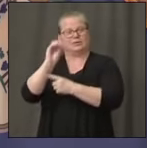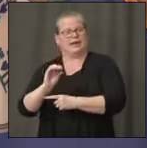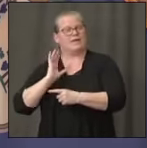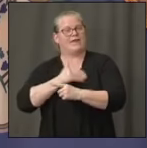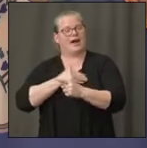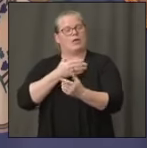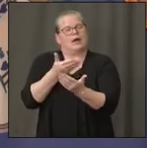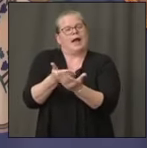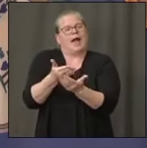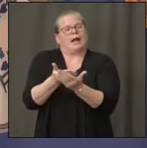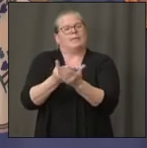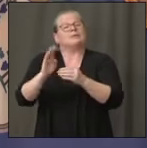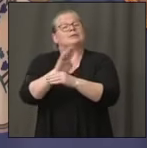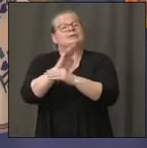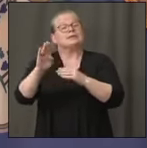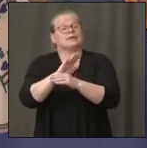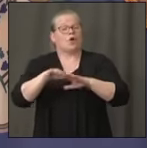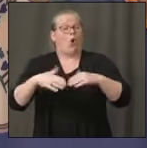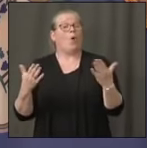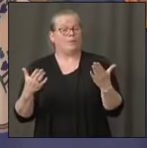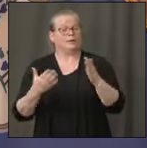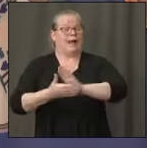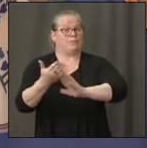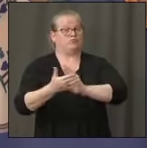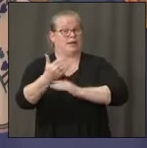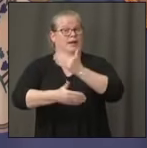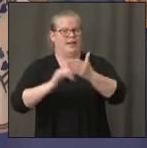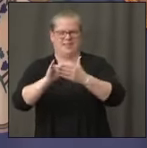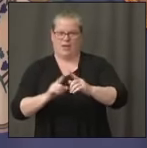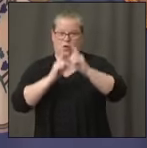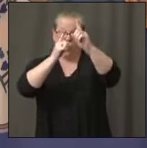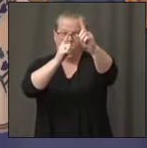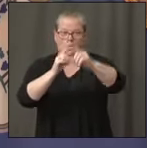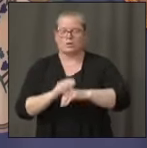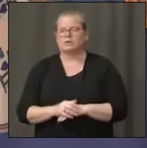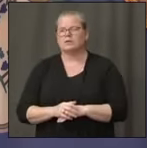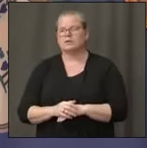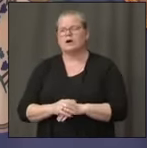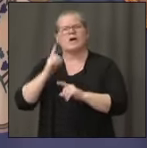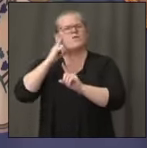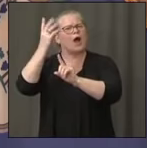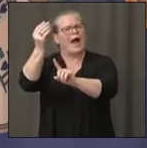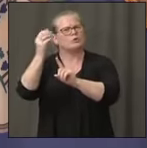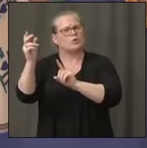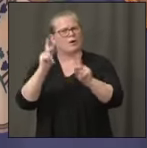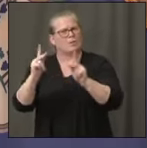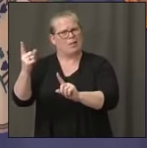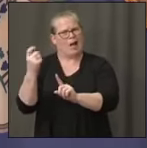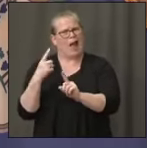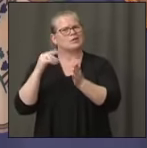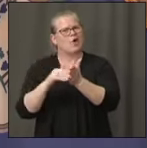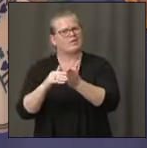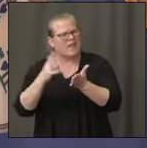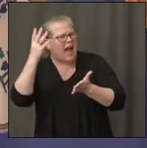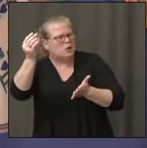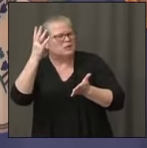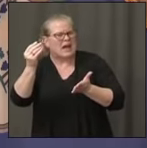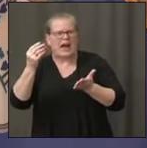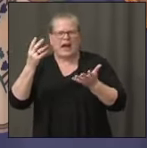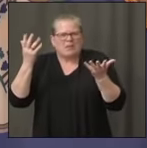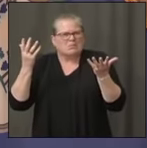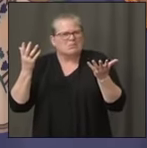Outdoor, people ask me about a lot. And what are your protocols there? Why do we have rules about outdoor? I see thousands of people